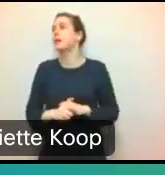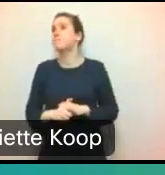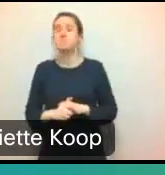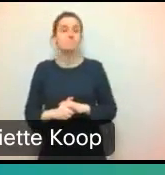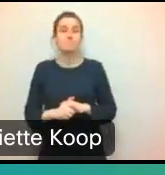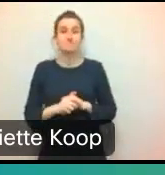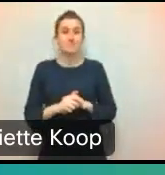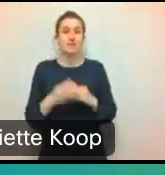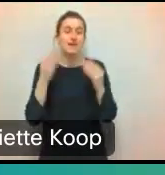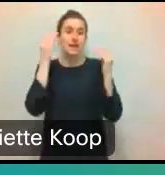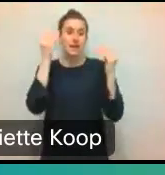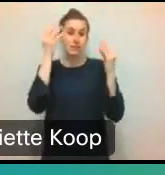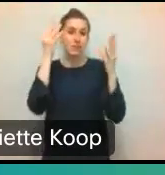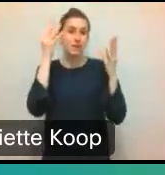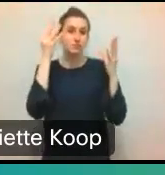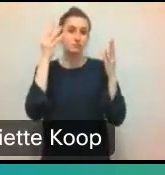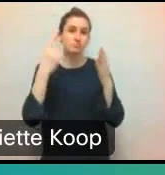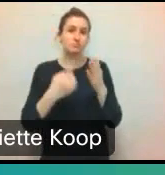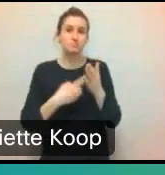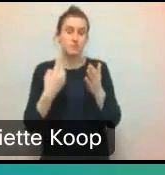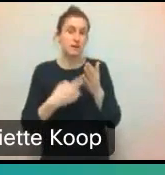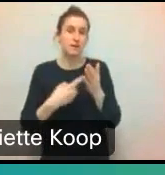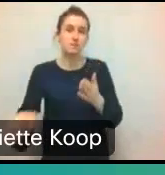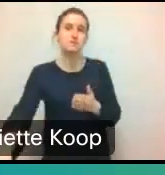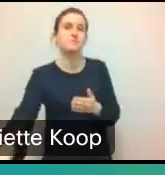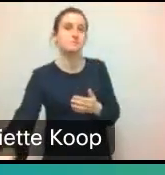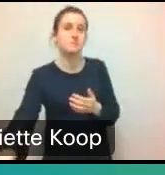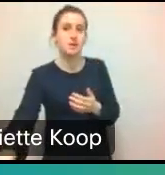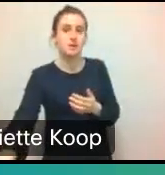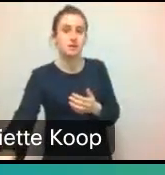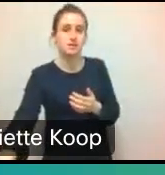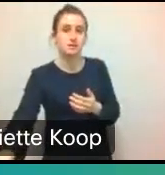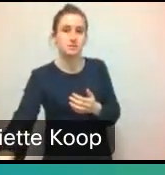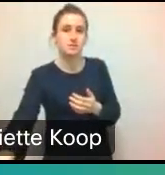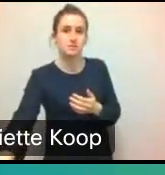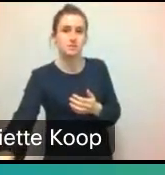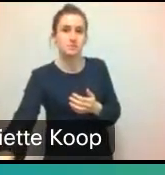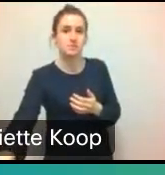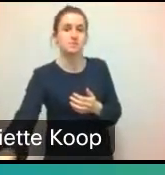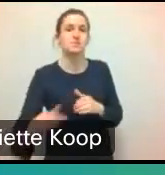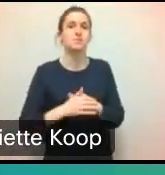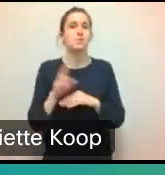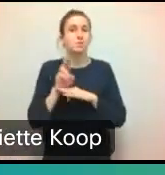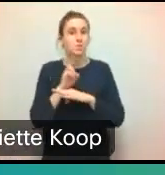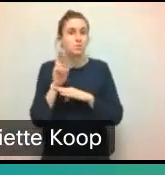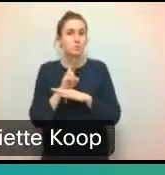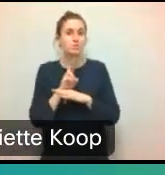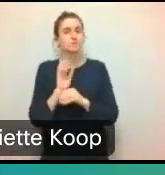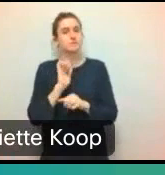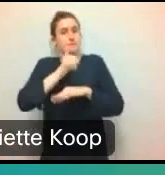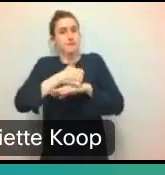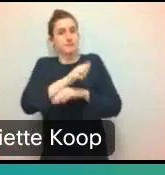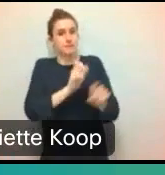information is sometimes used to set groups against each other. It has value. Information has power. And I know